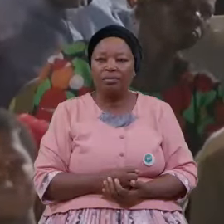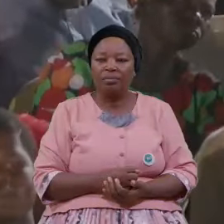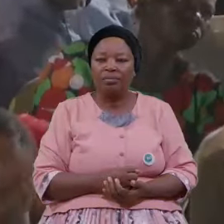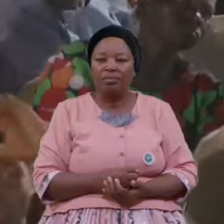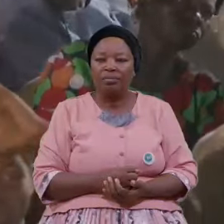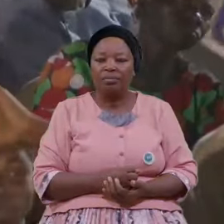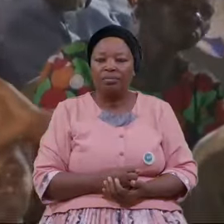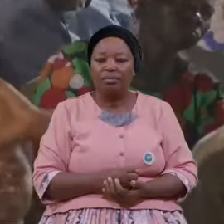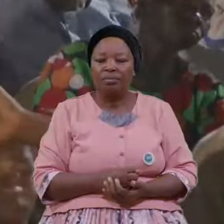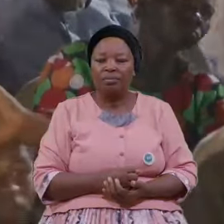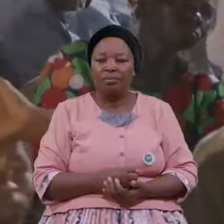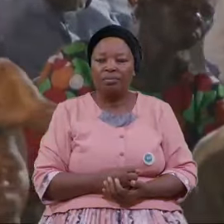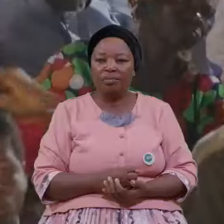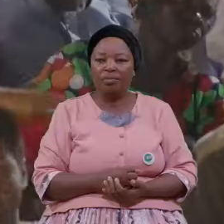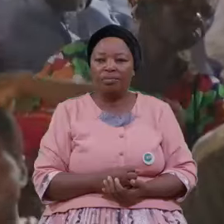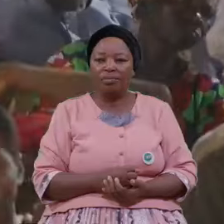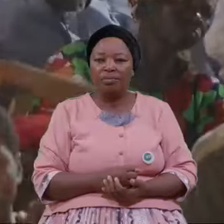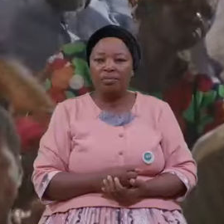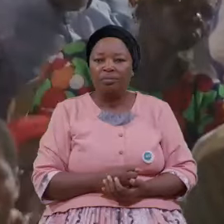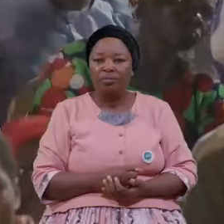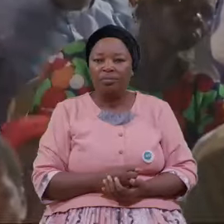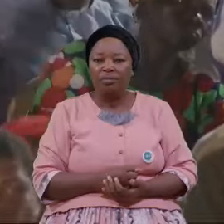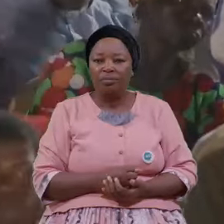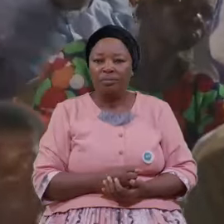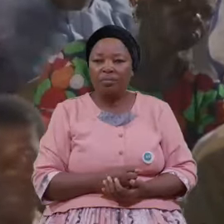Please, those that have said we should join them, let's do so.